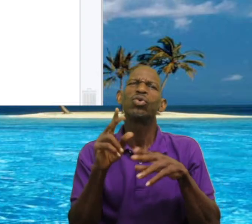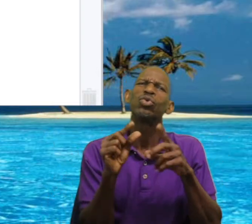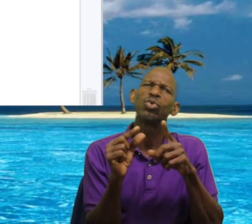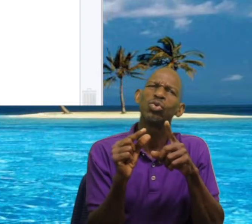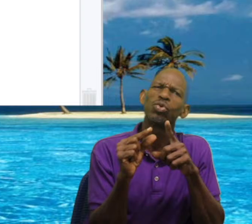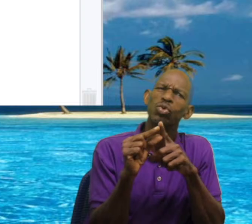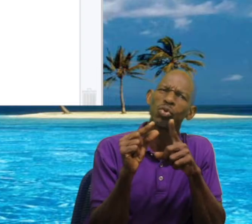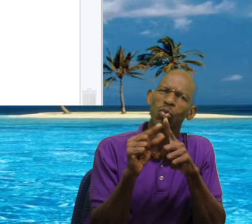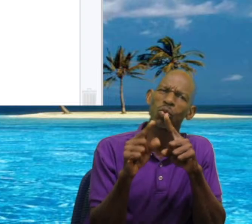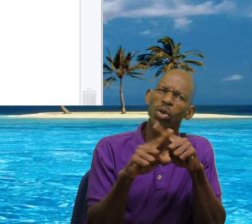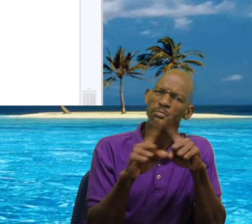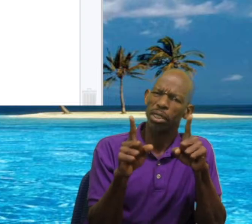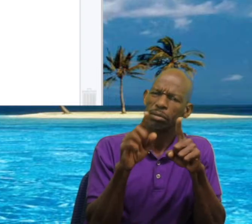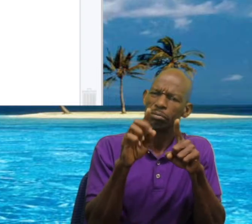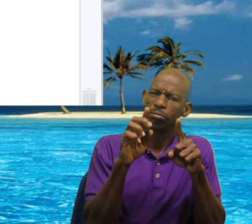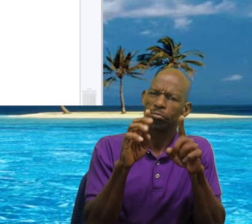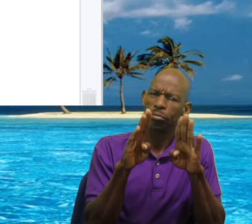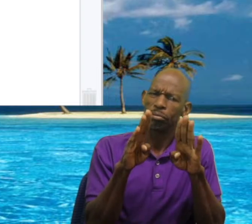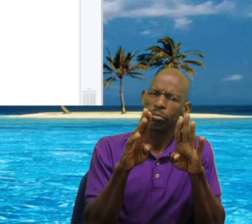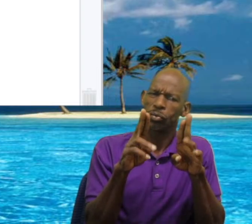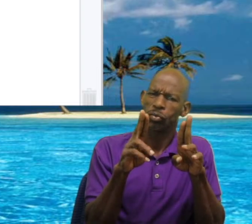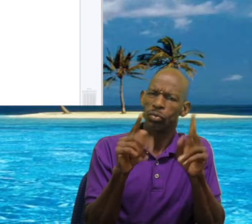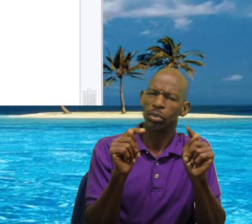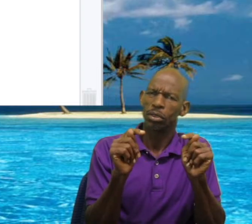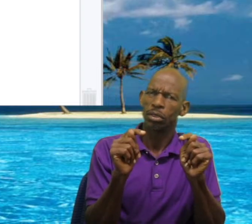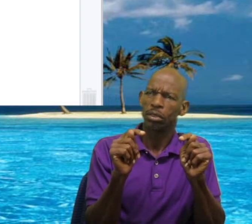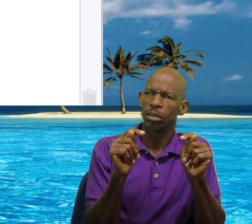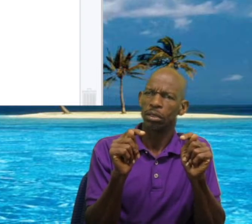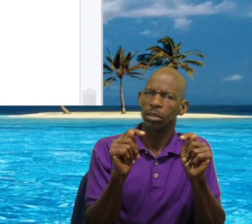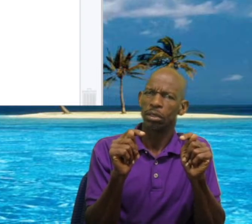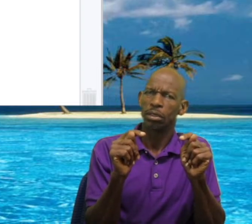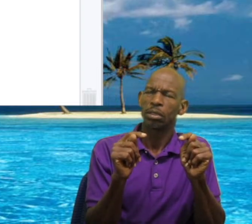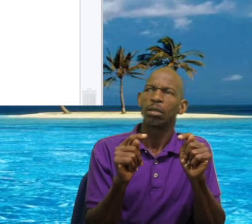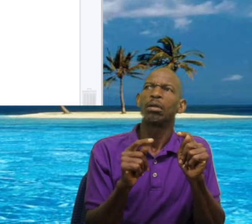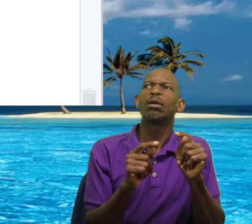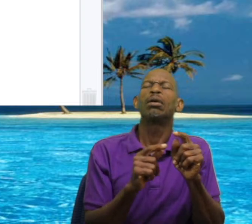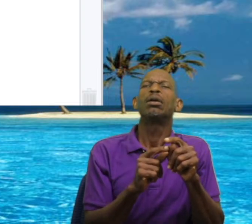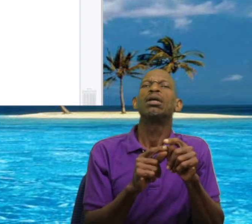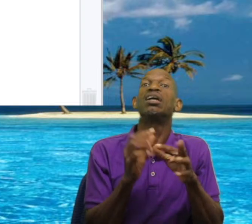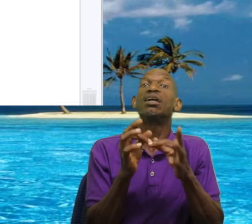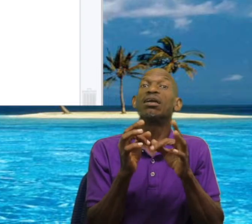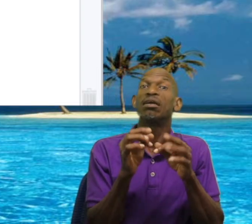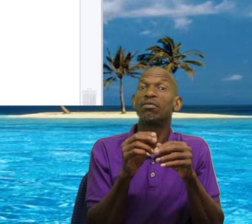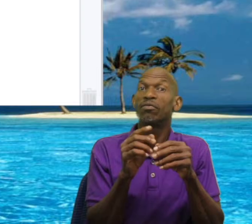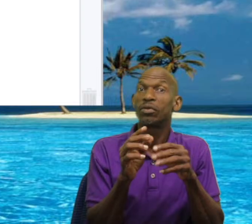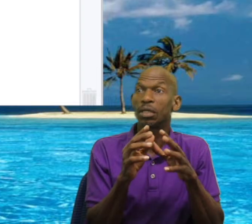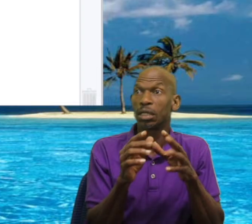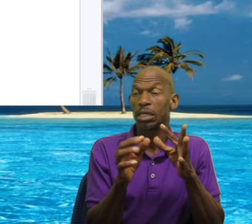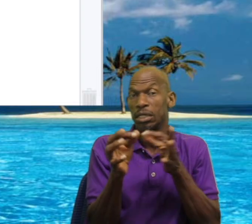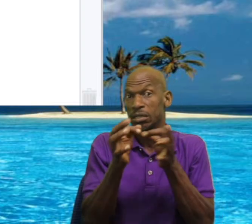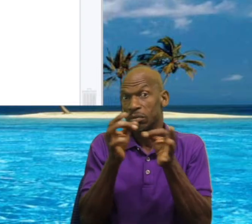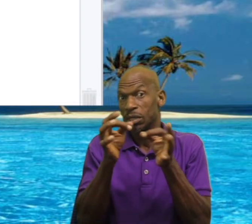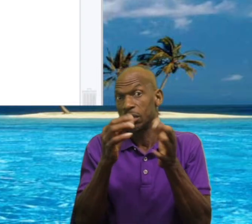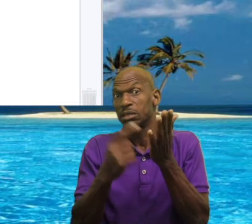about something that is not the same but different.